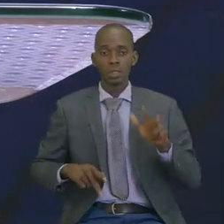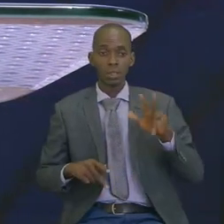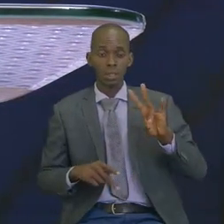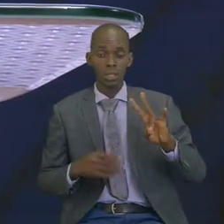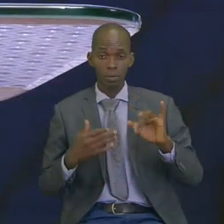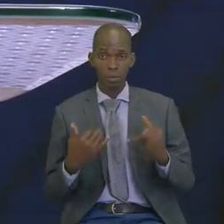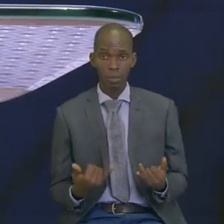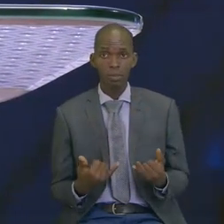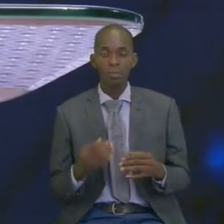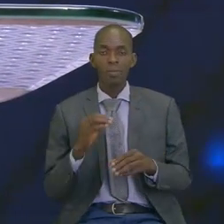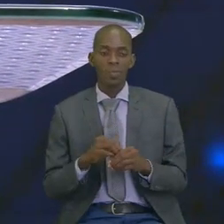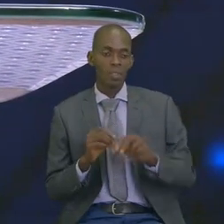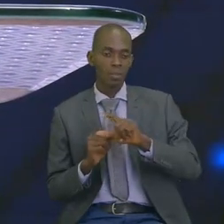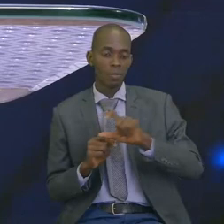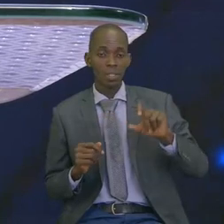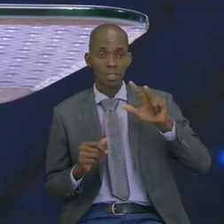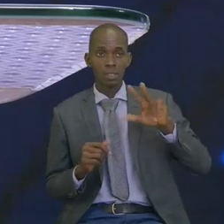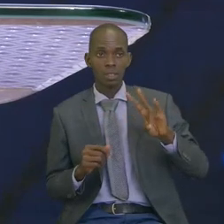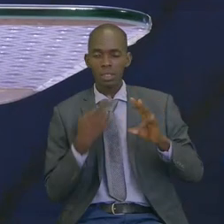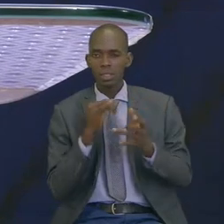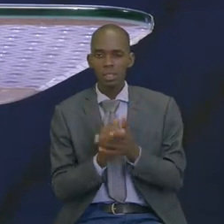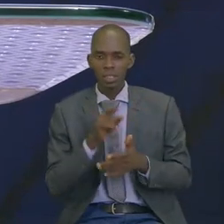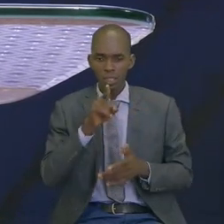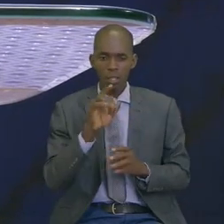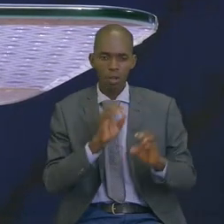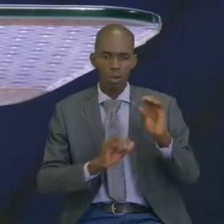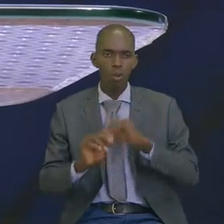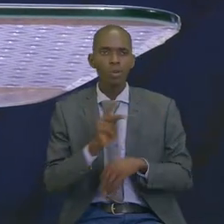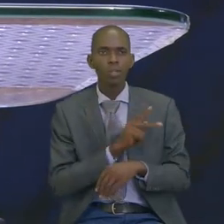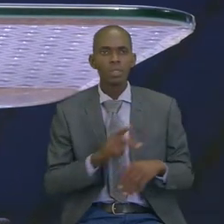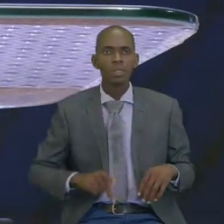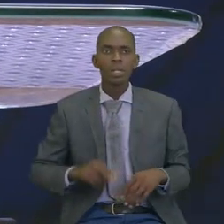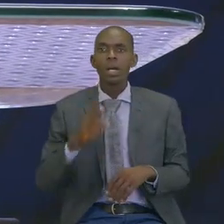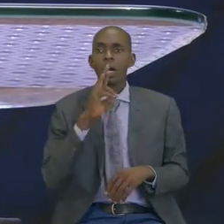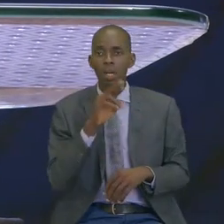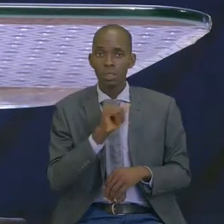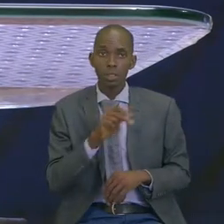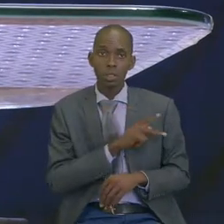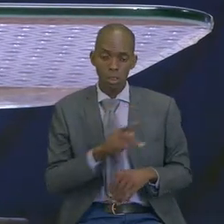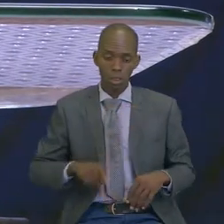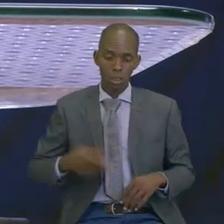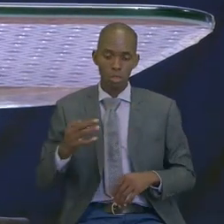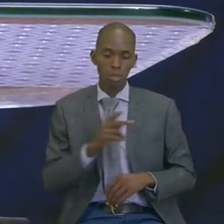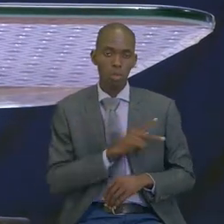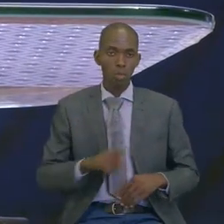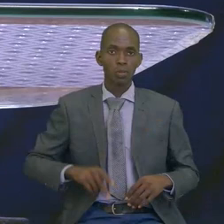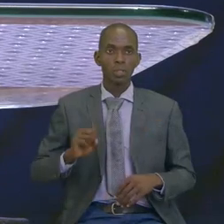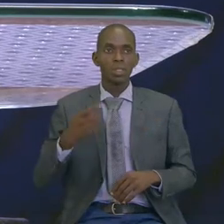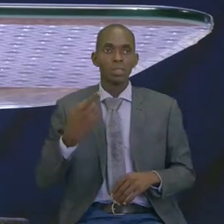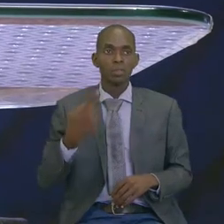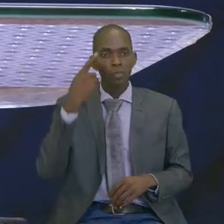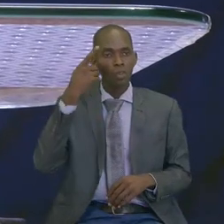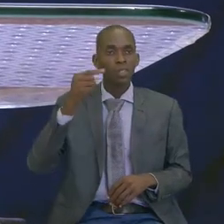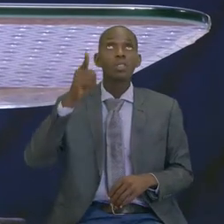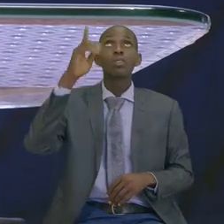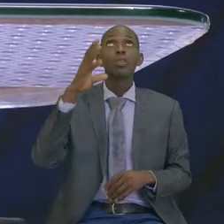now. In verse 37, he said, thou, O king, art a king of kings, the God of heaven. This